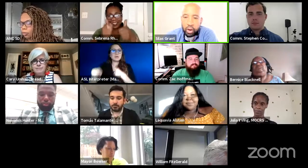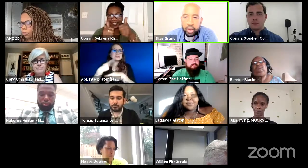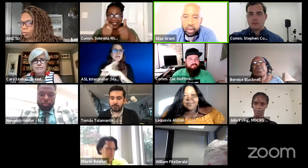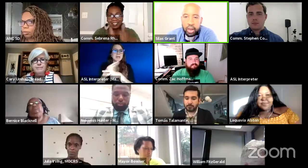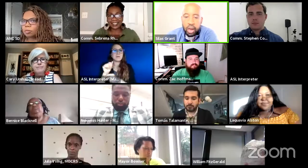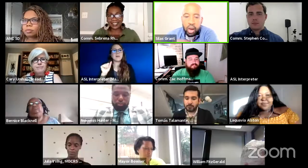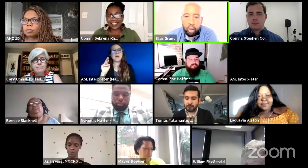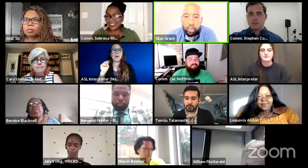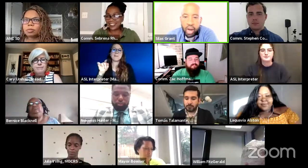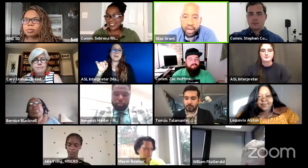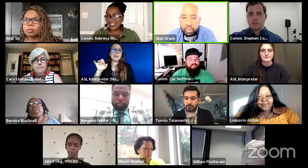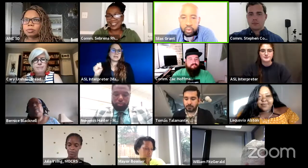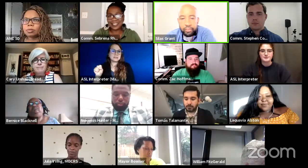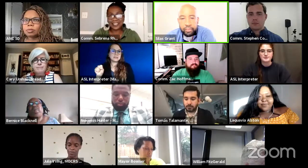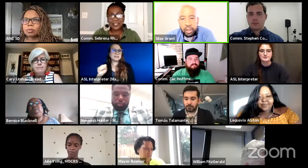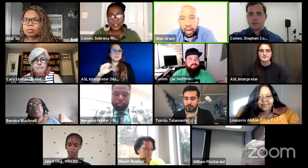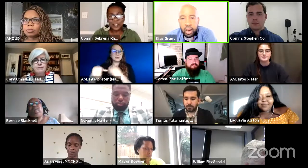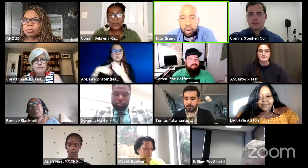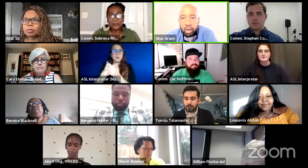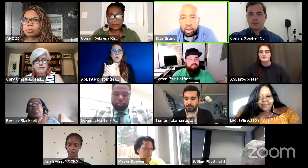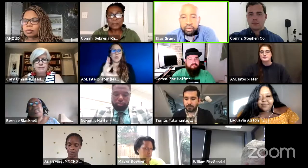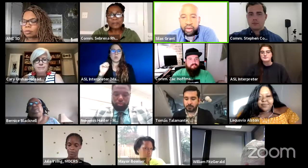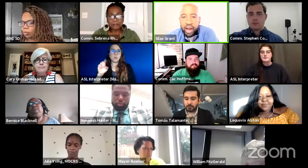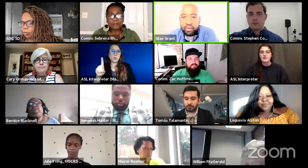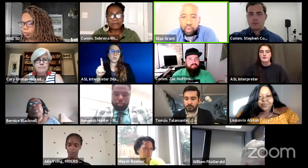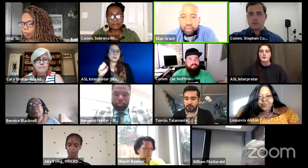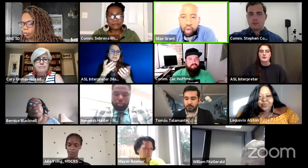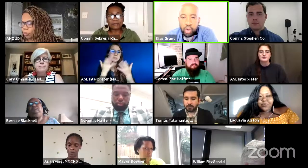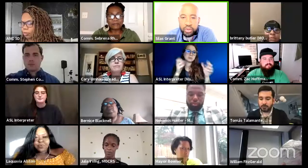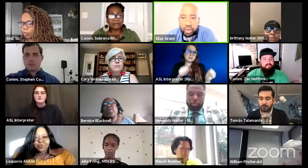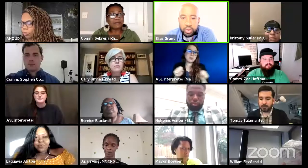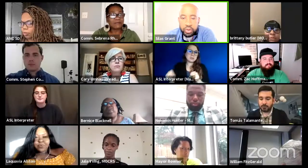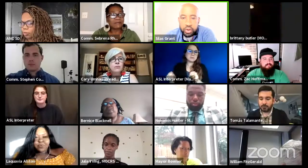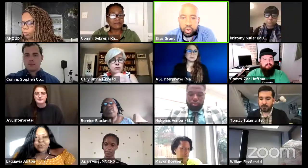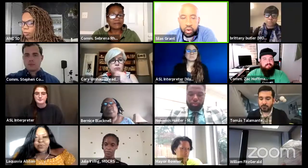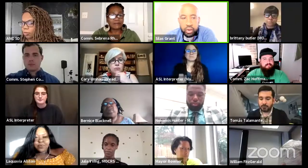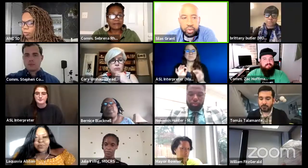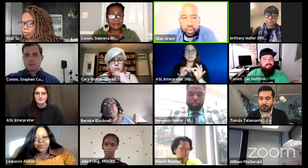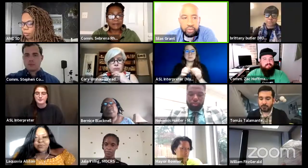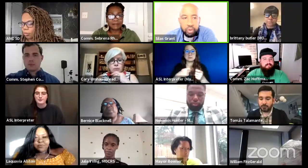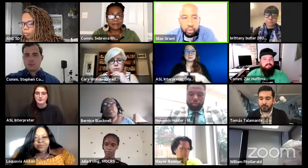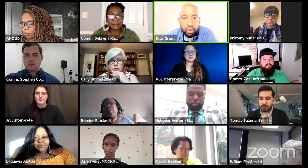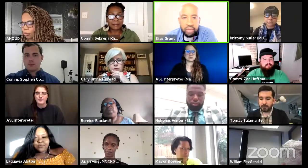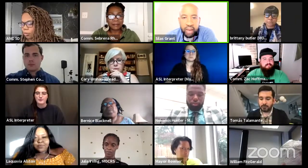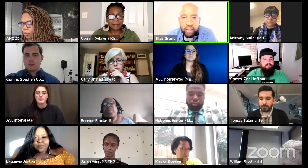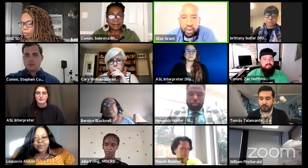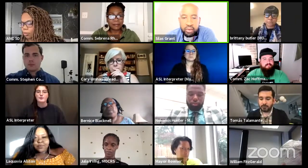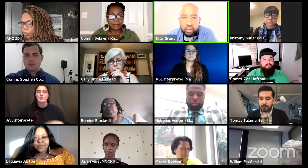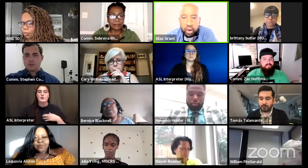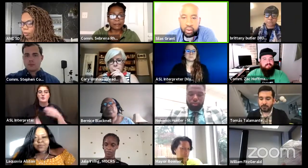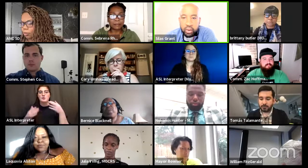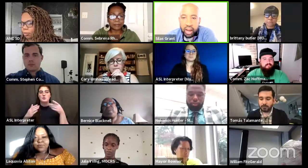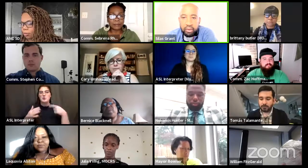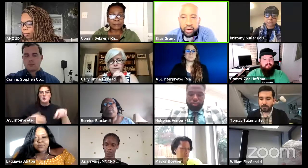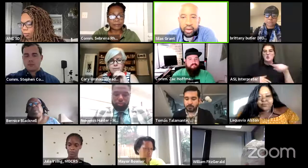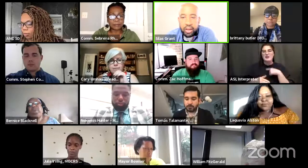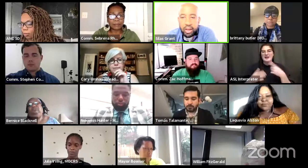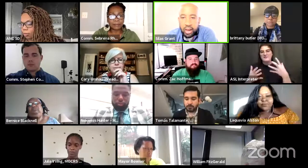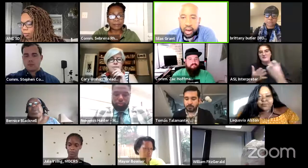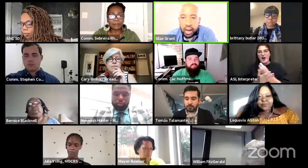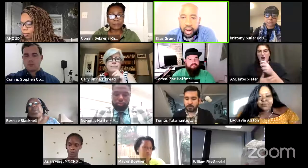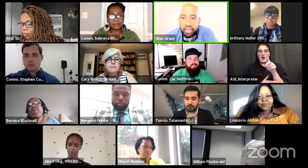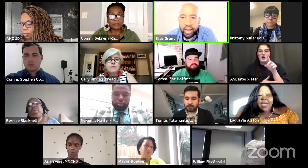the ward where possible. Along those lines, we've also secured $24.5 million for a new